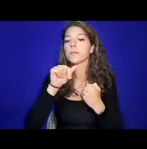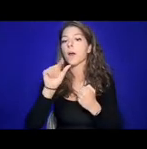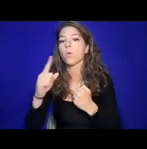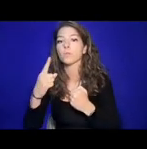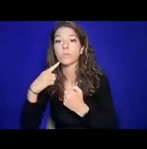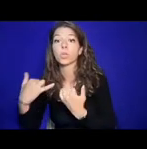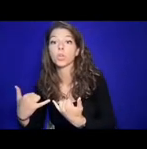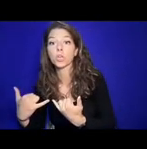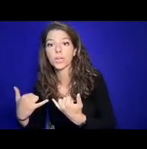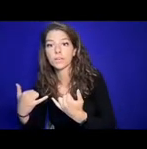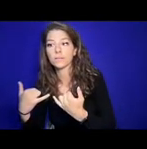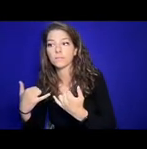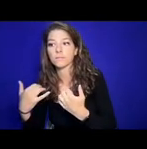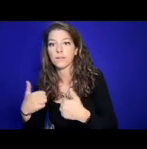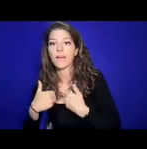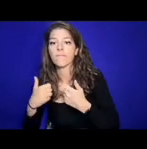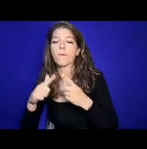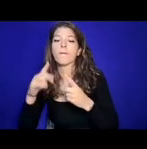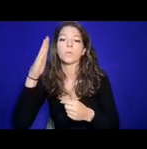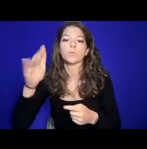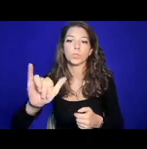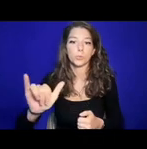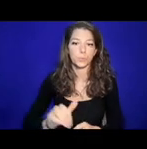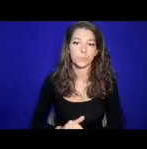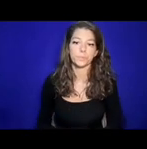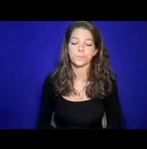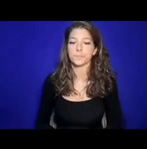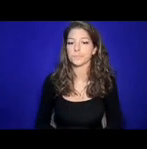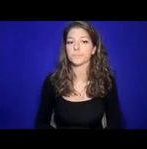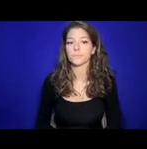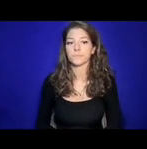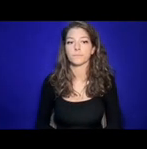their current, but also for their future needs.